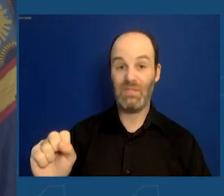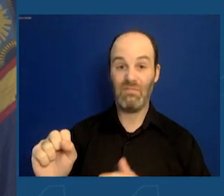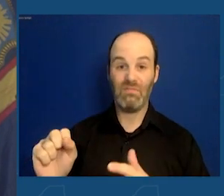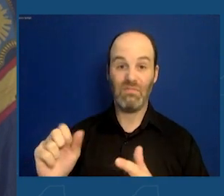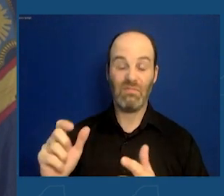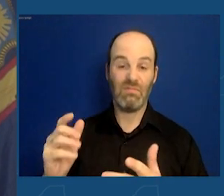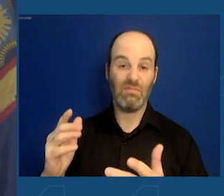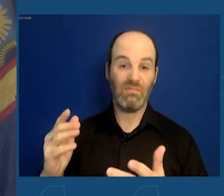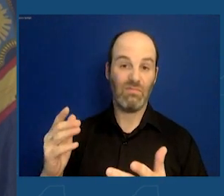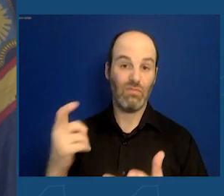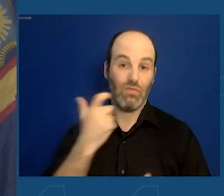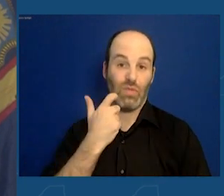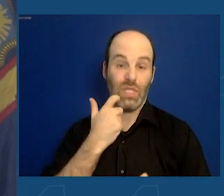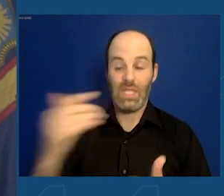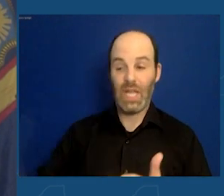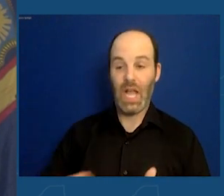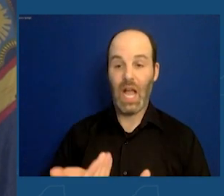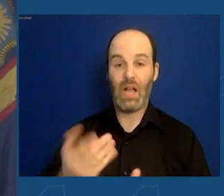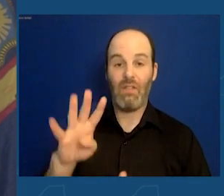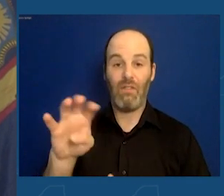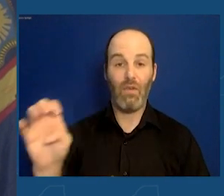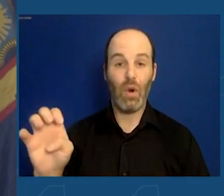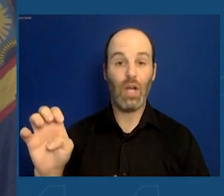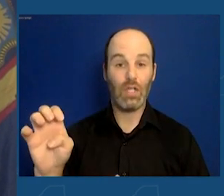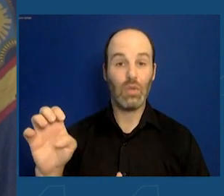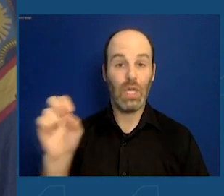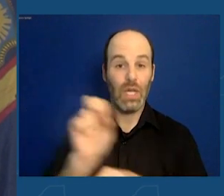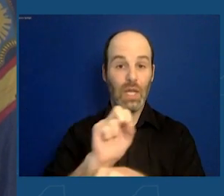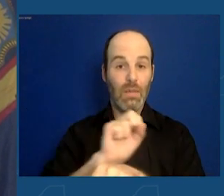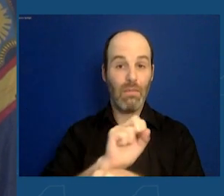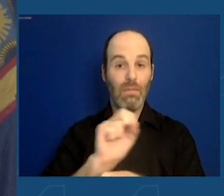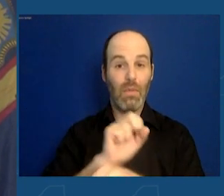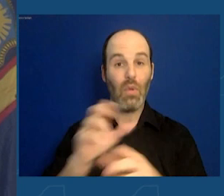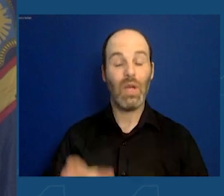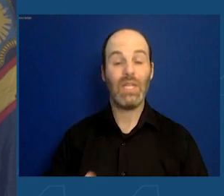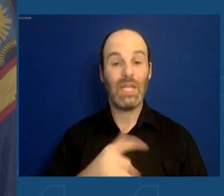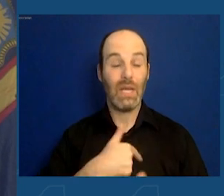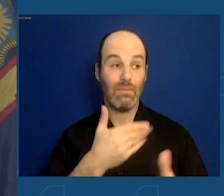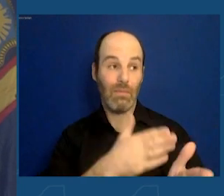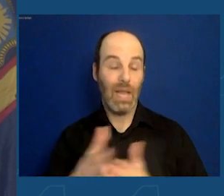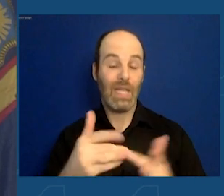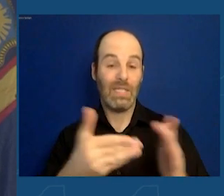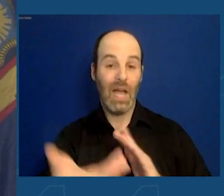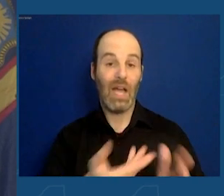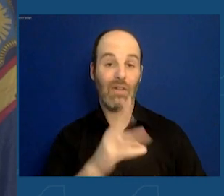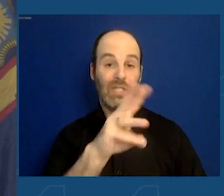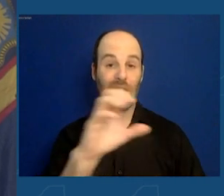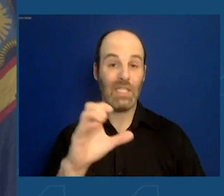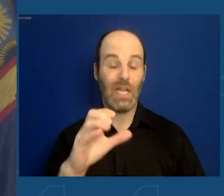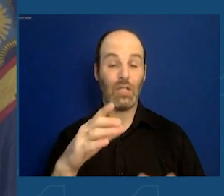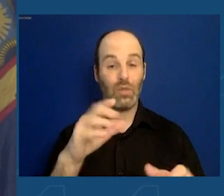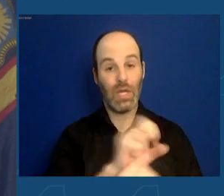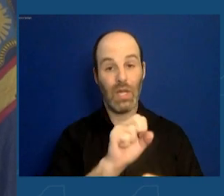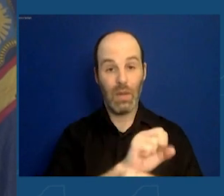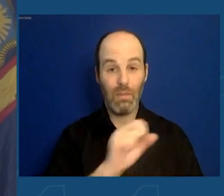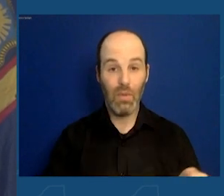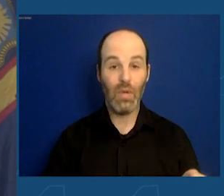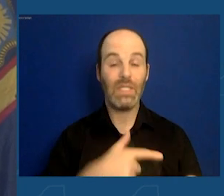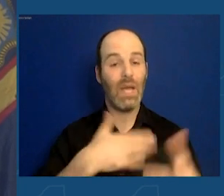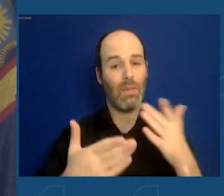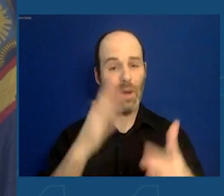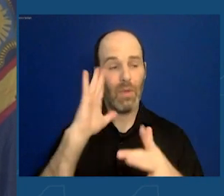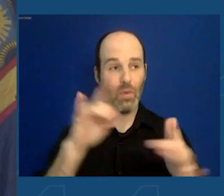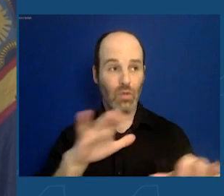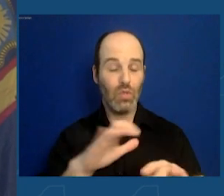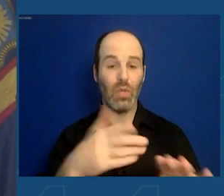recently hired its 400th employee. It's on track to hire 600 employees and probably will do that ahead of its original